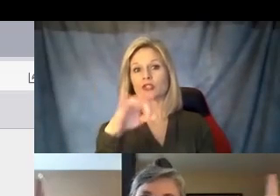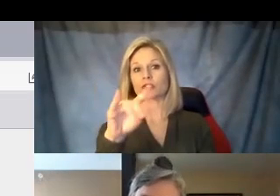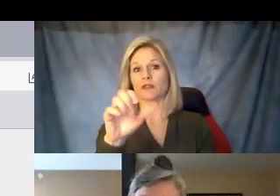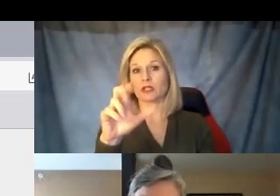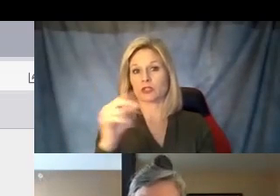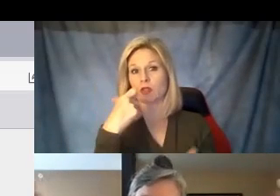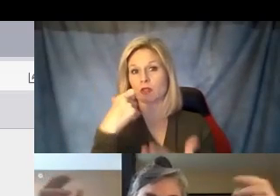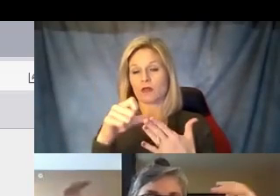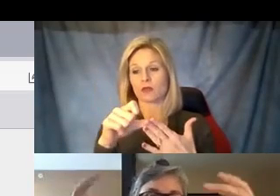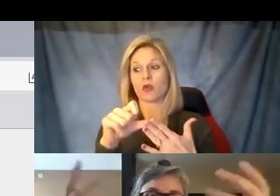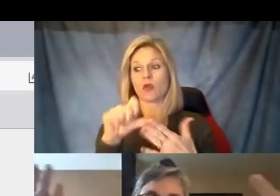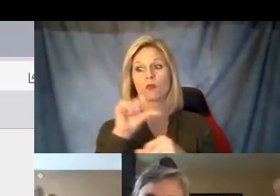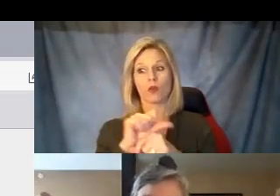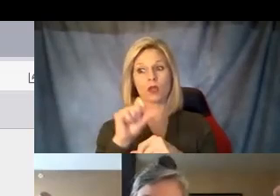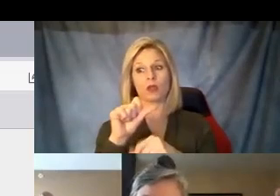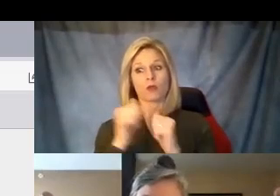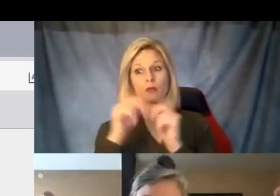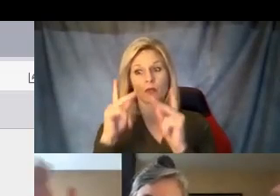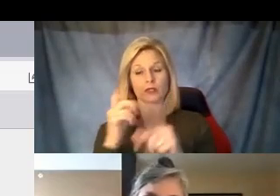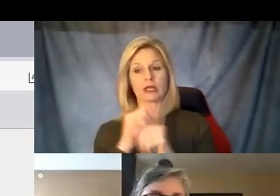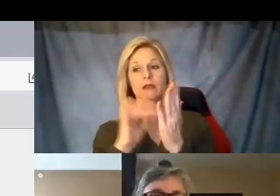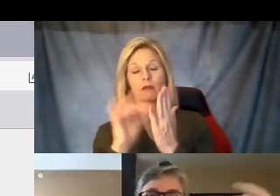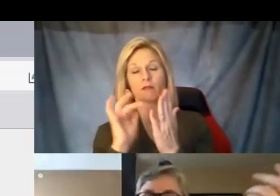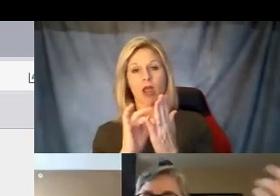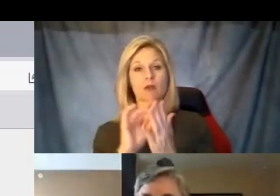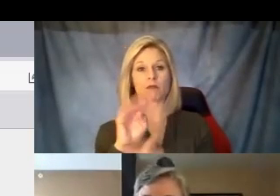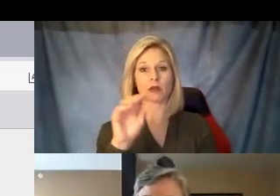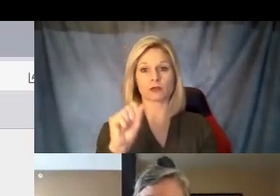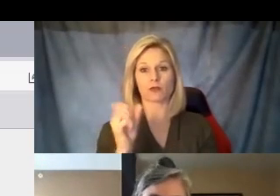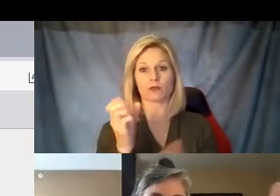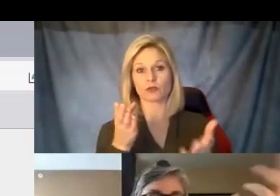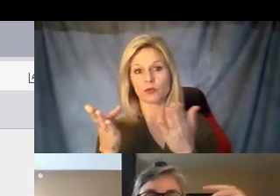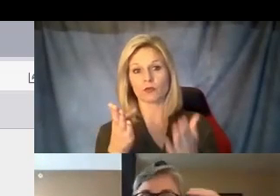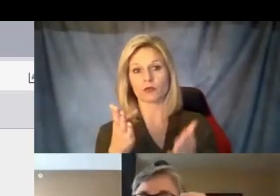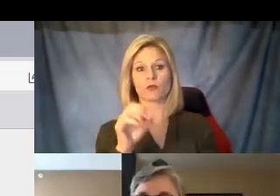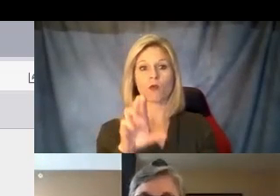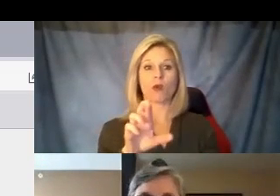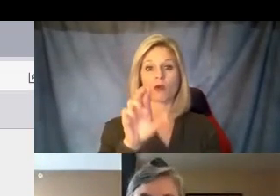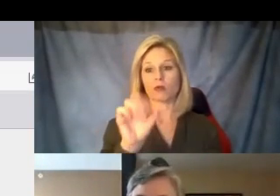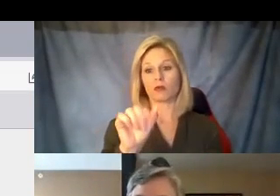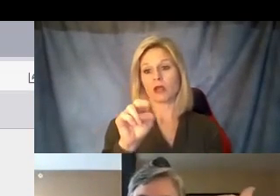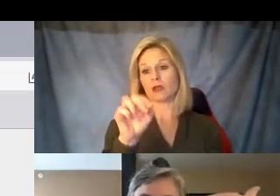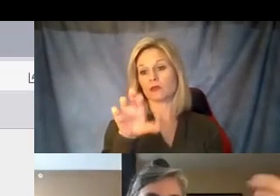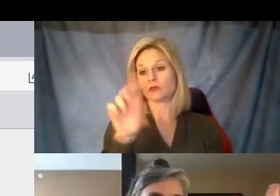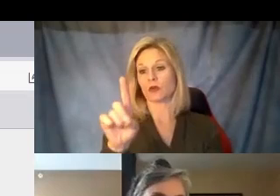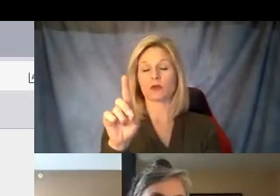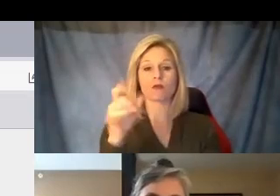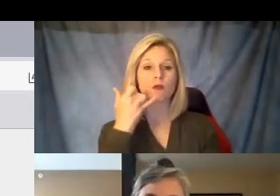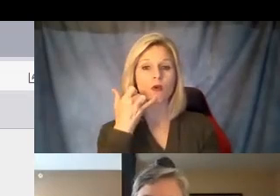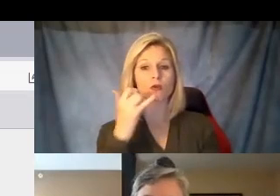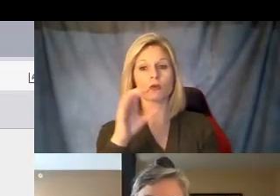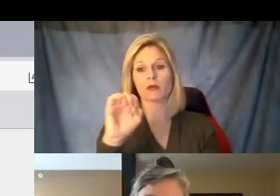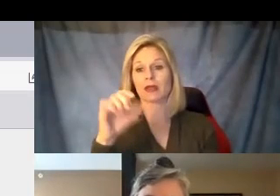to get an iPad, or to get a Microsoft Surface, or to get an Android phone, or to get an Echo or